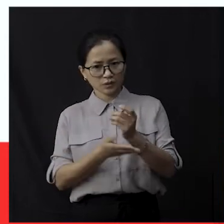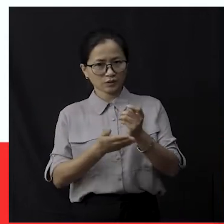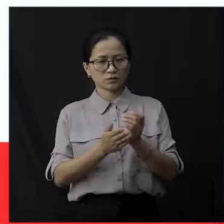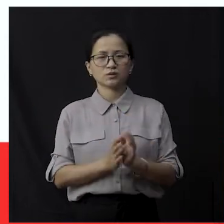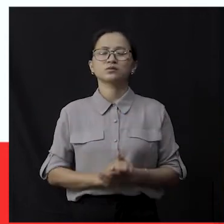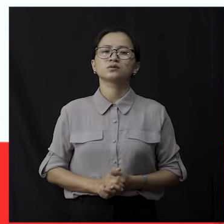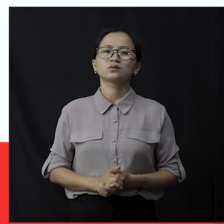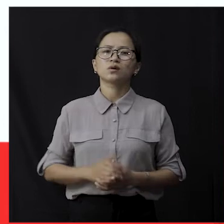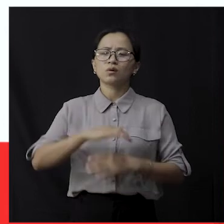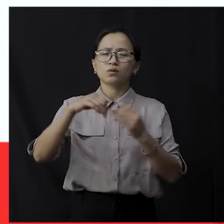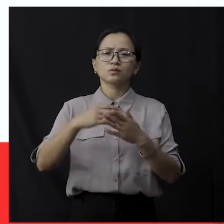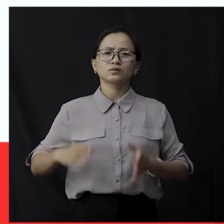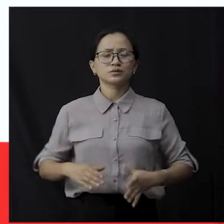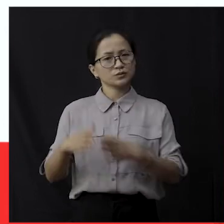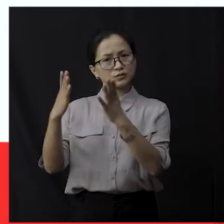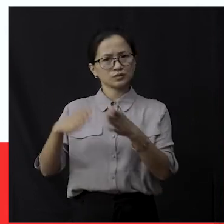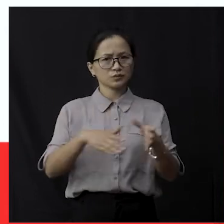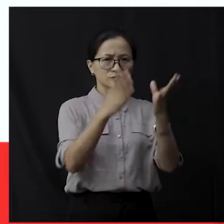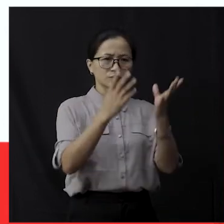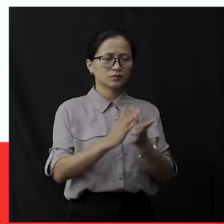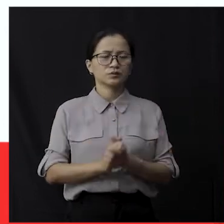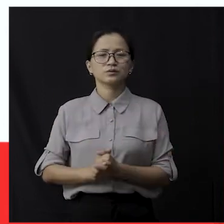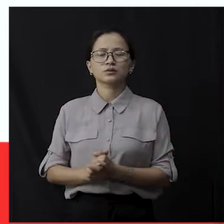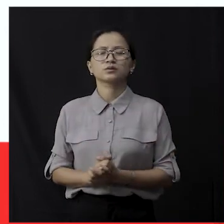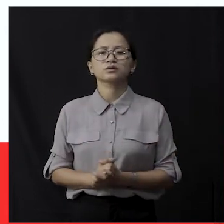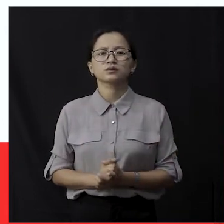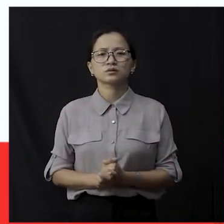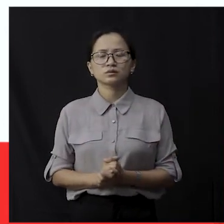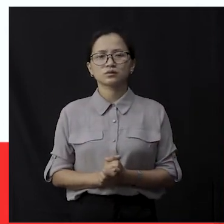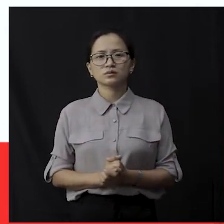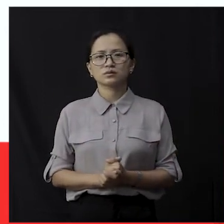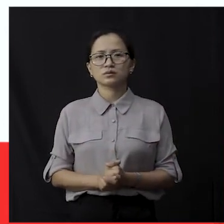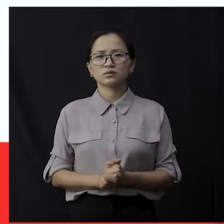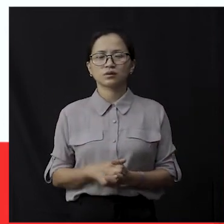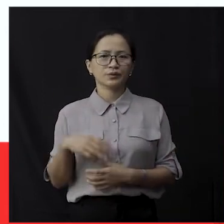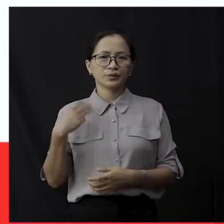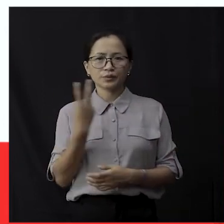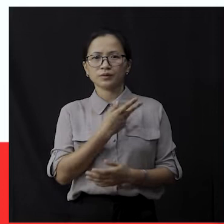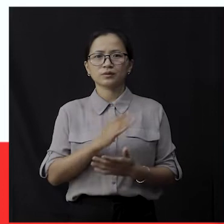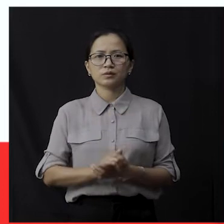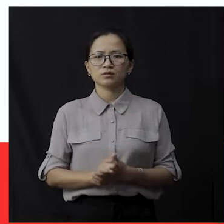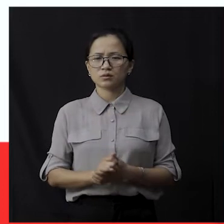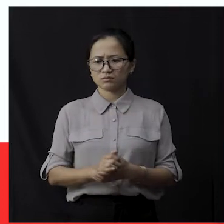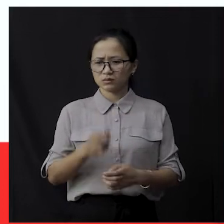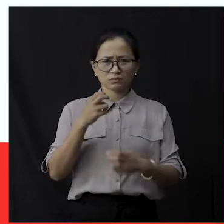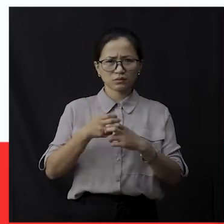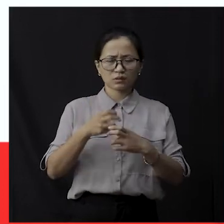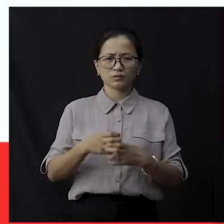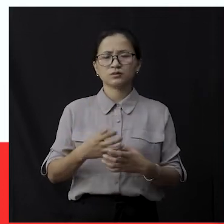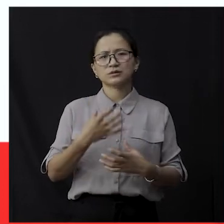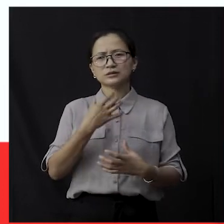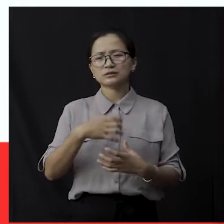when we cut down all this tree, okay, when we cut down all this tree, we are harming our